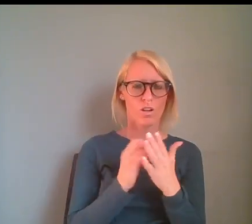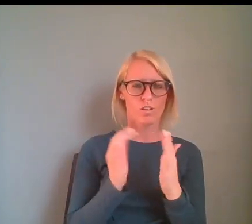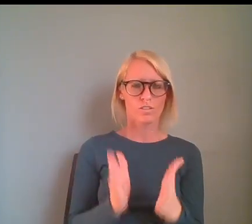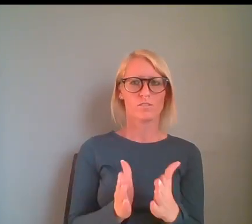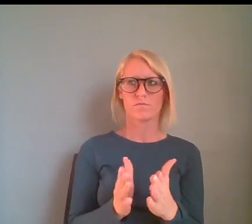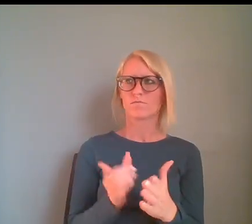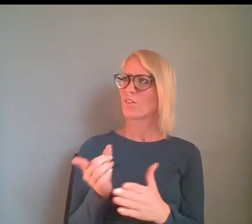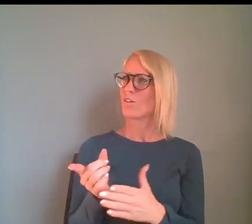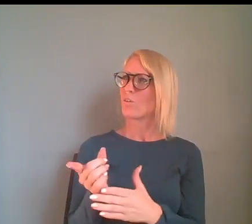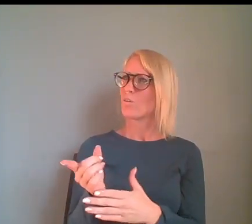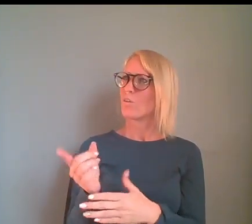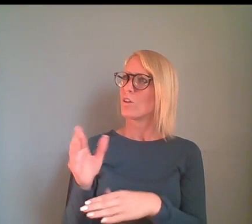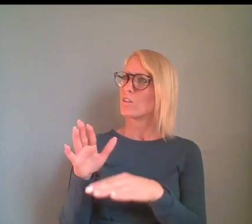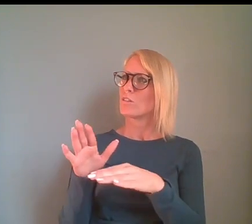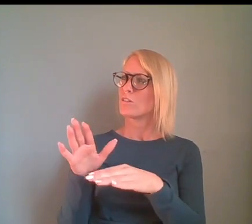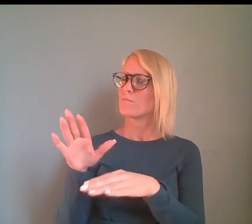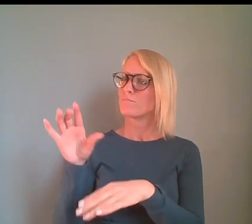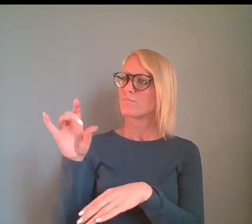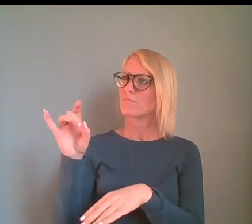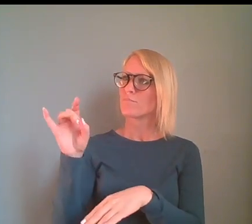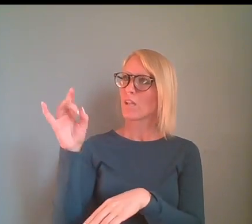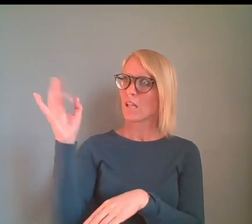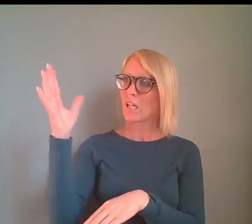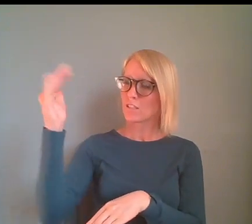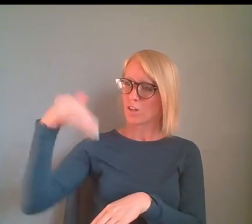again briefly?